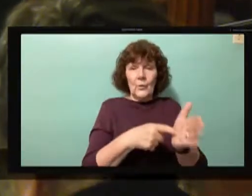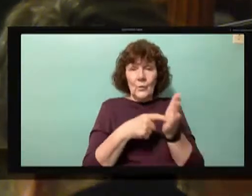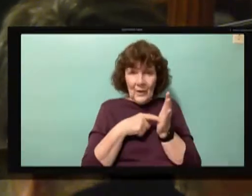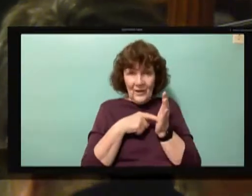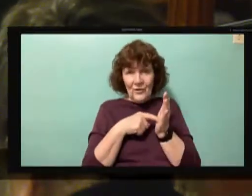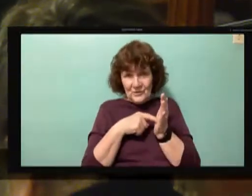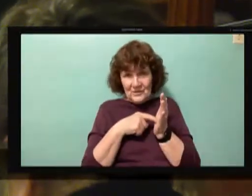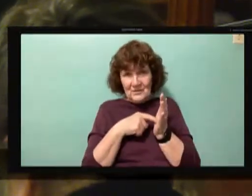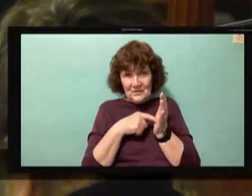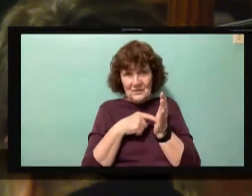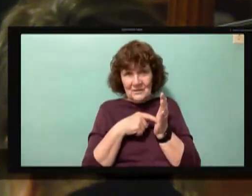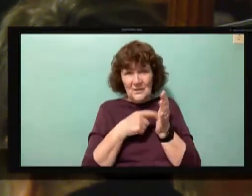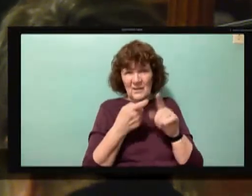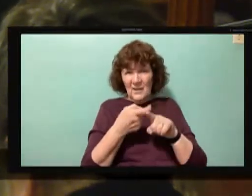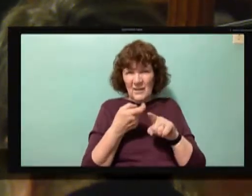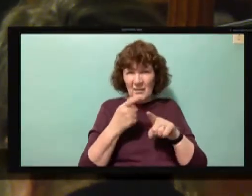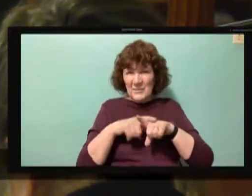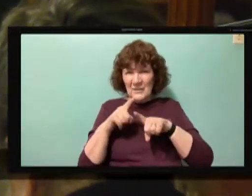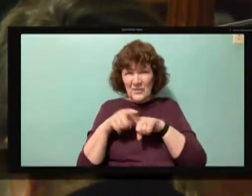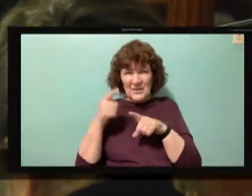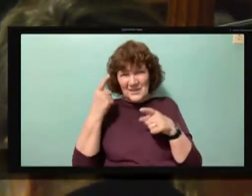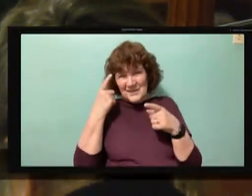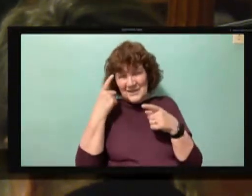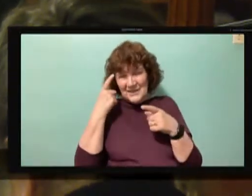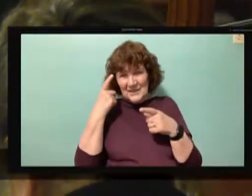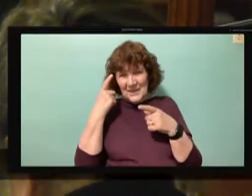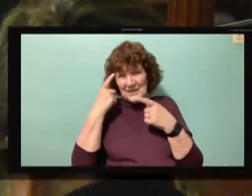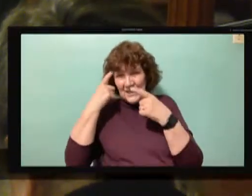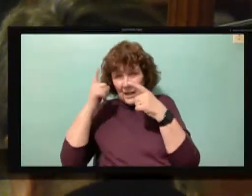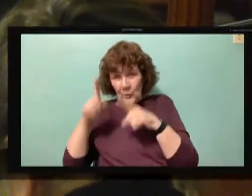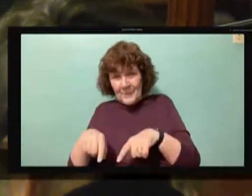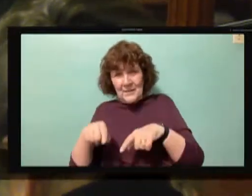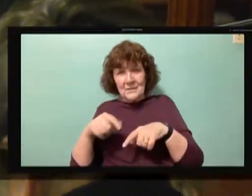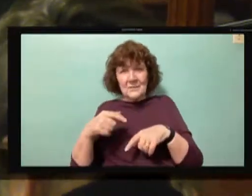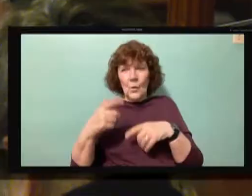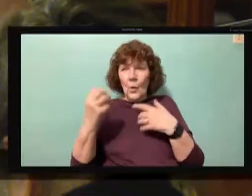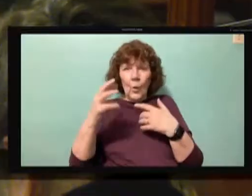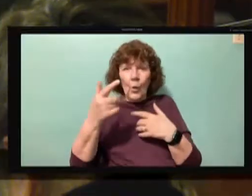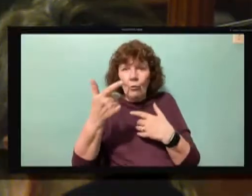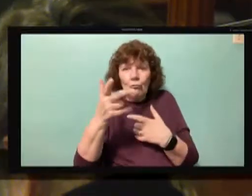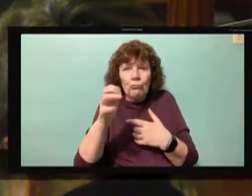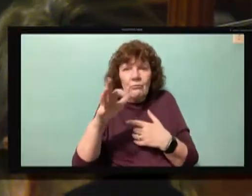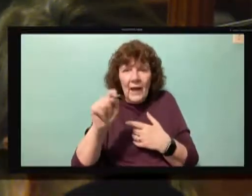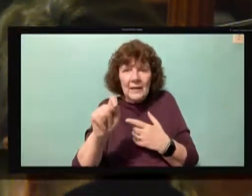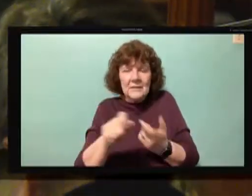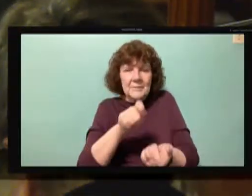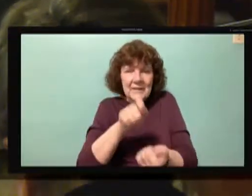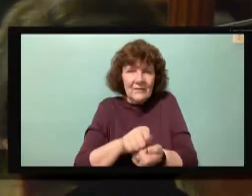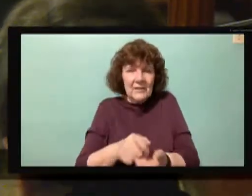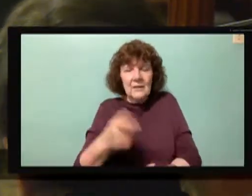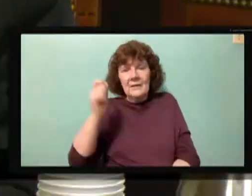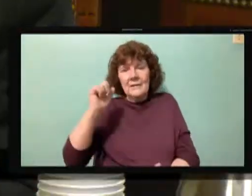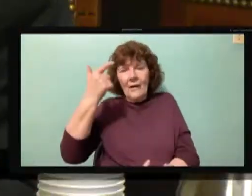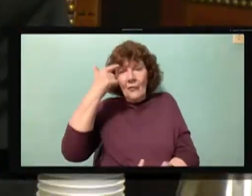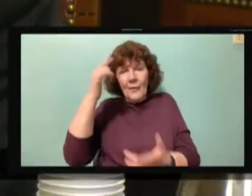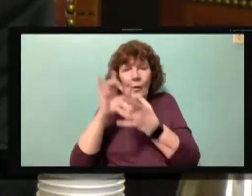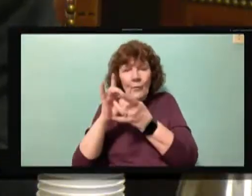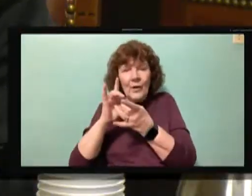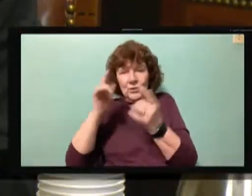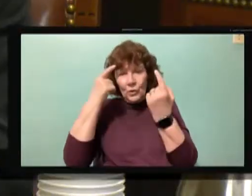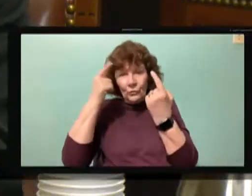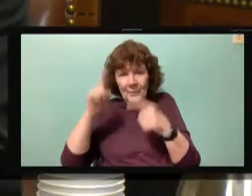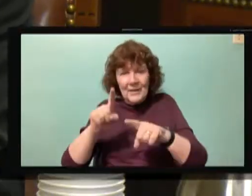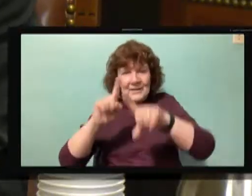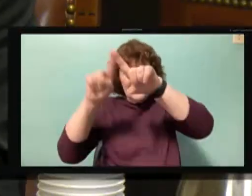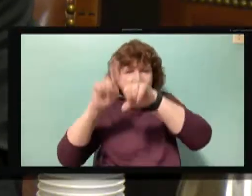settlements, things directed by a grant, intergovernmental cooperation agreements. Got it. Okay, the one things I guess